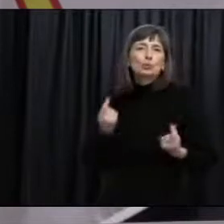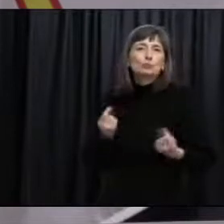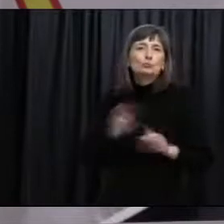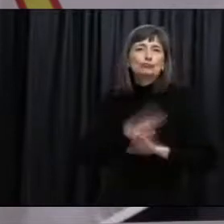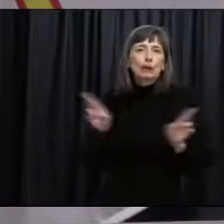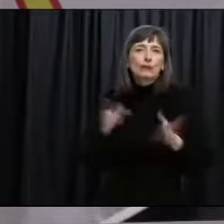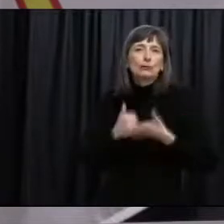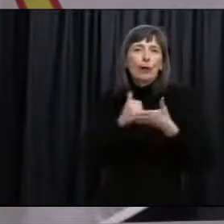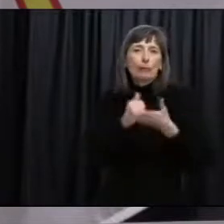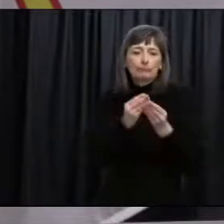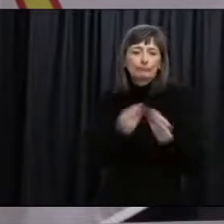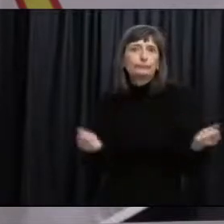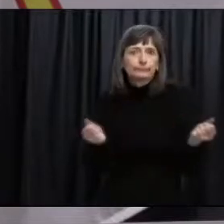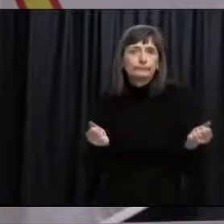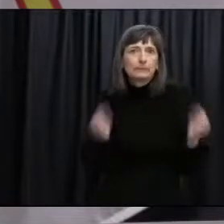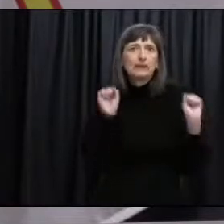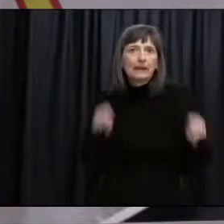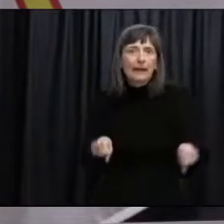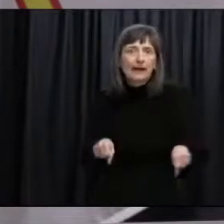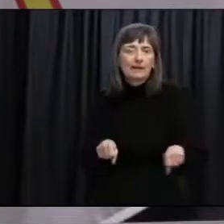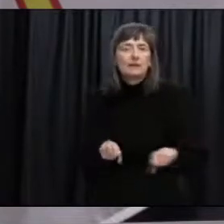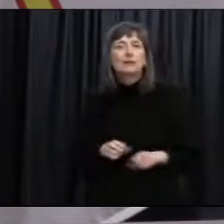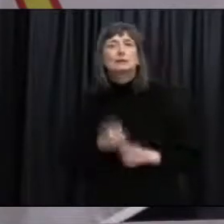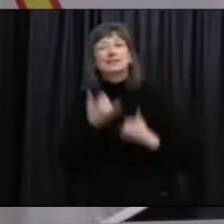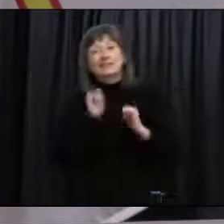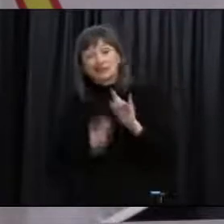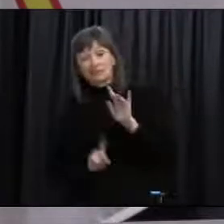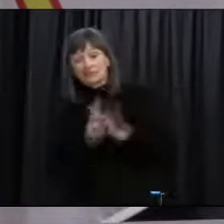But on the whole, the risk is still very low.